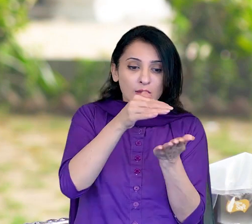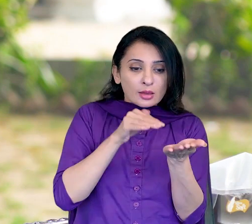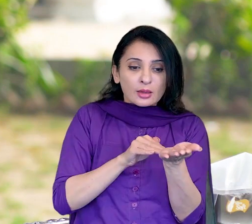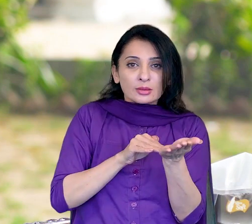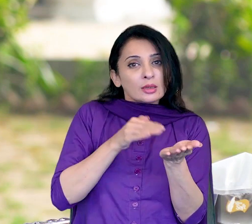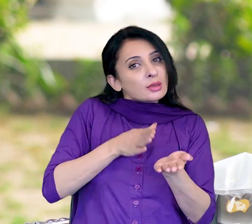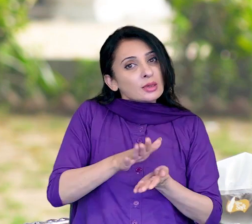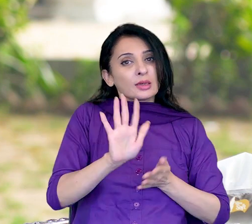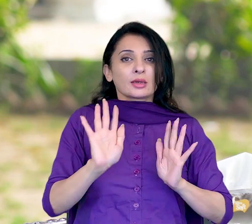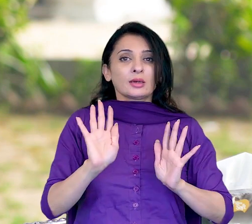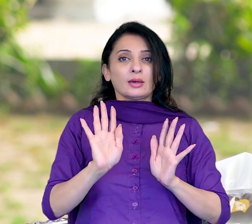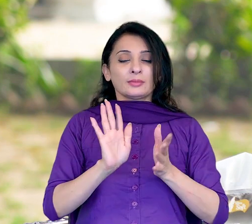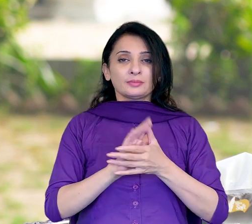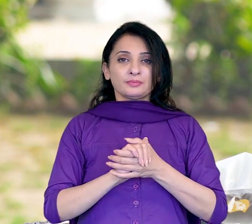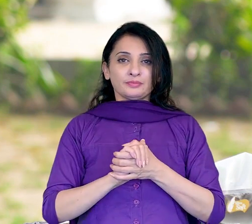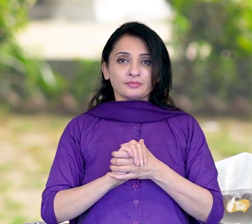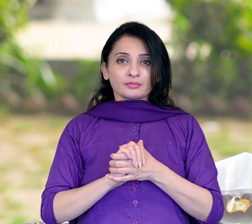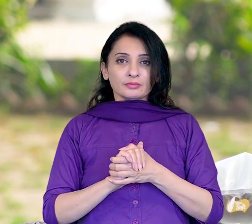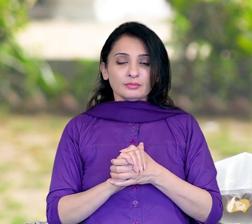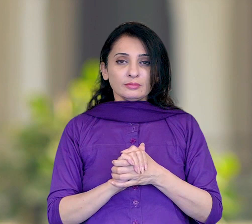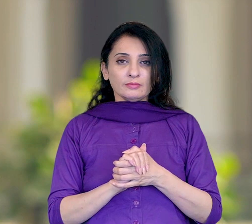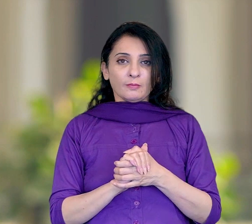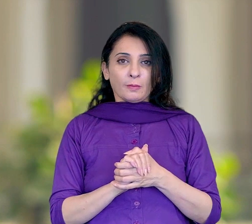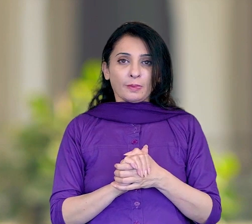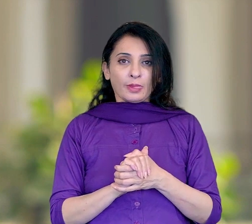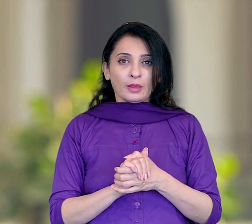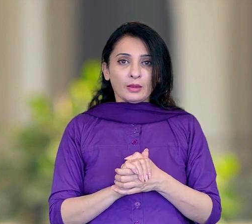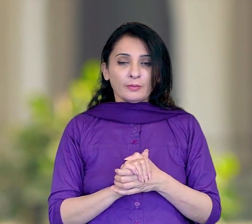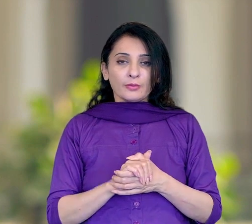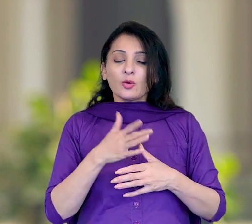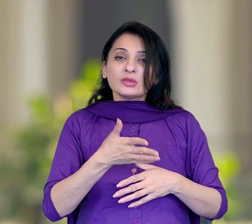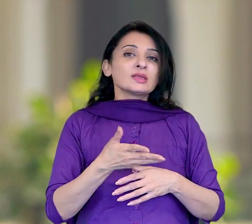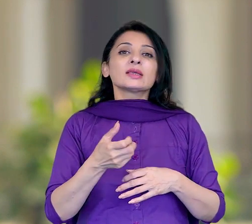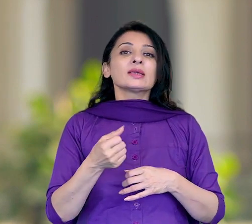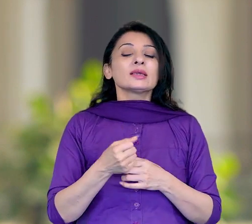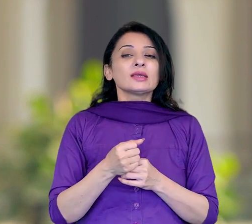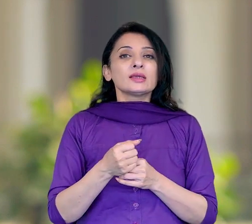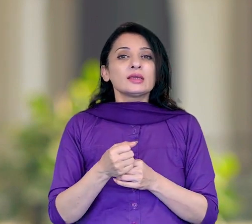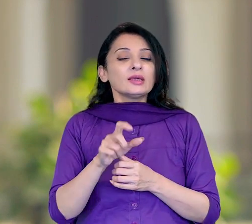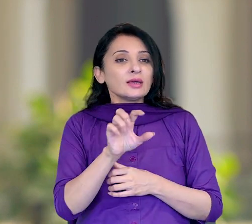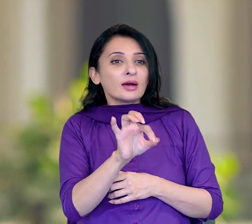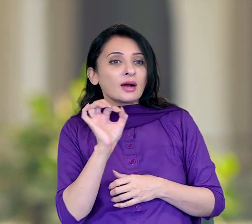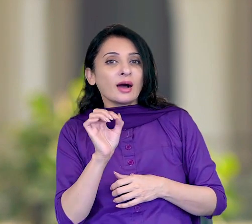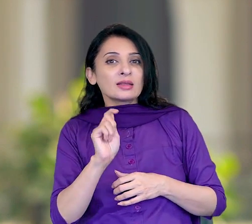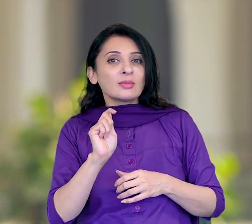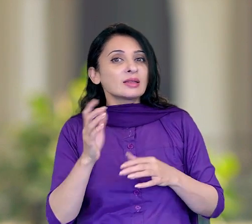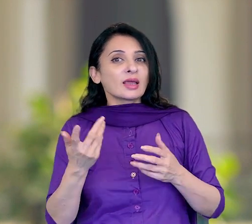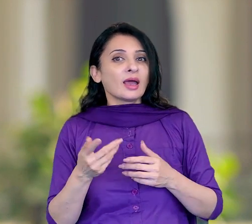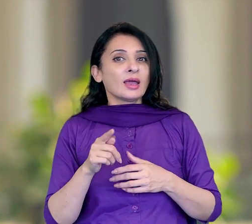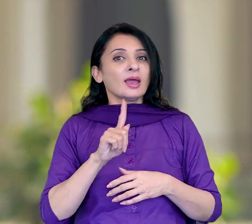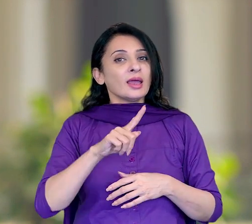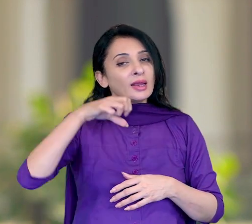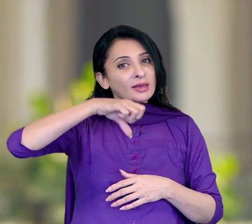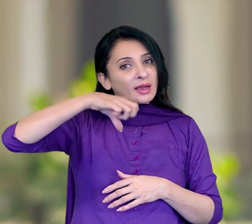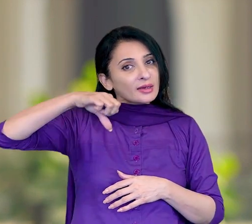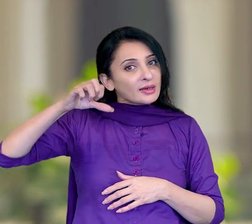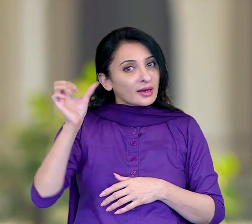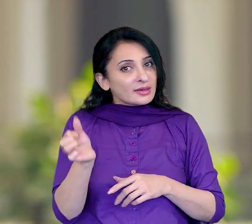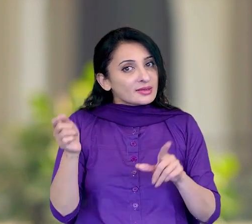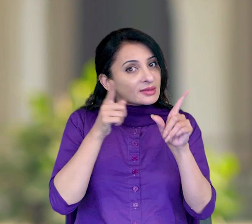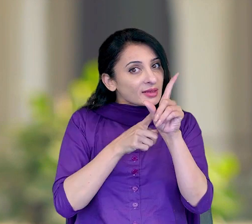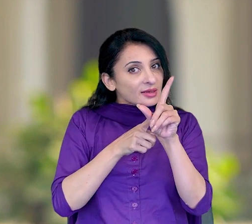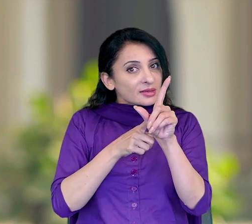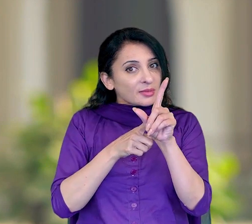a seamless automated information system. Now, what further strengthened was way back